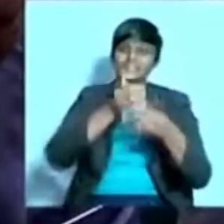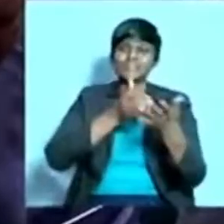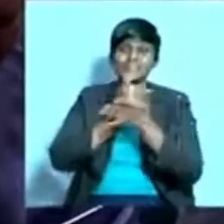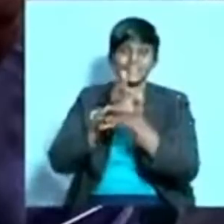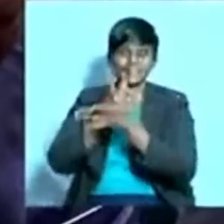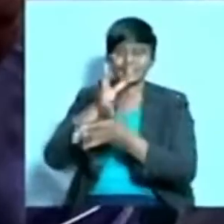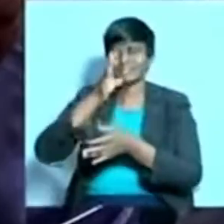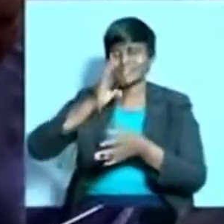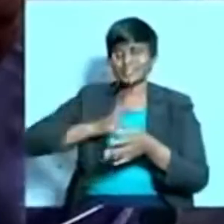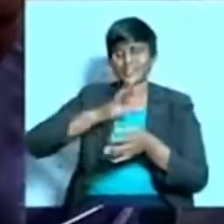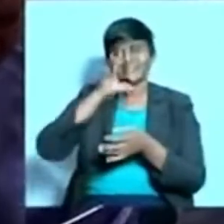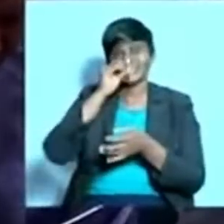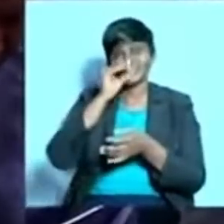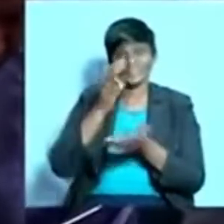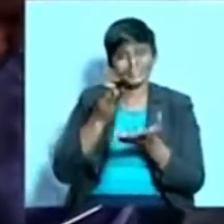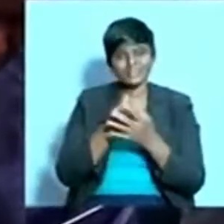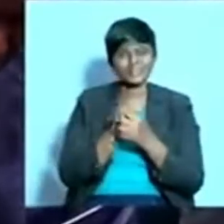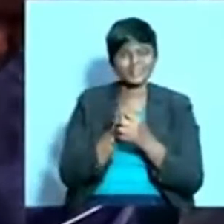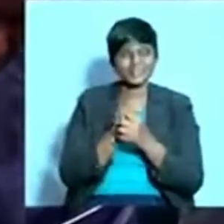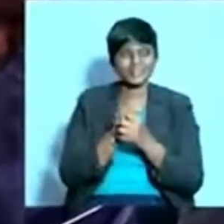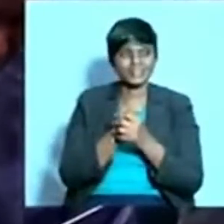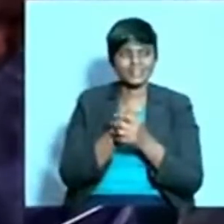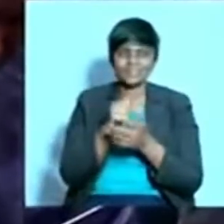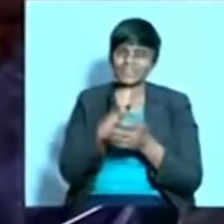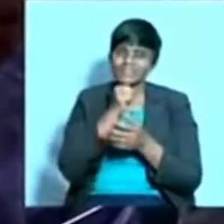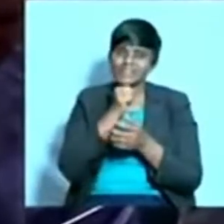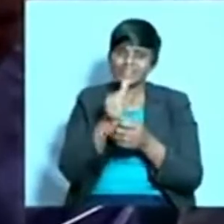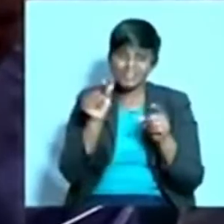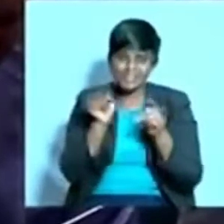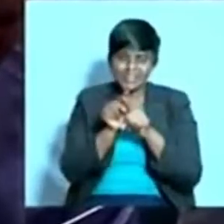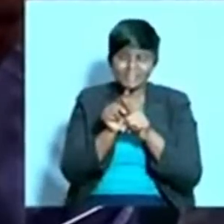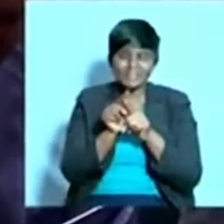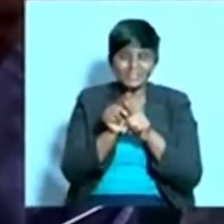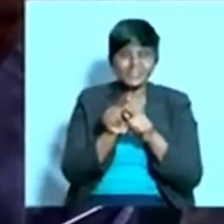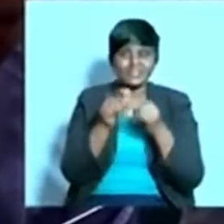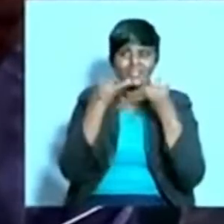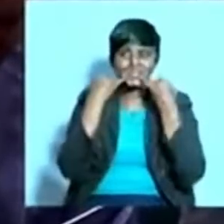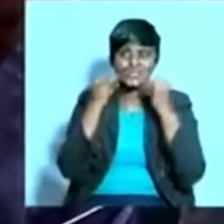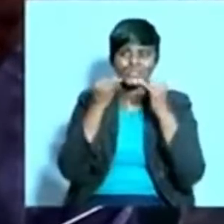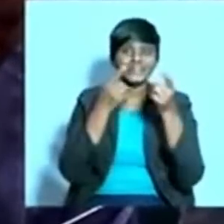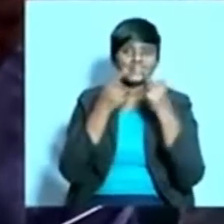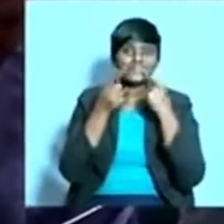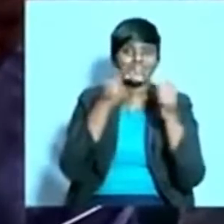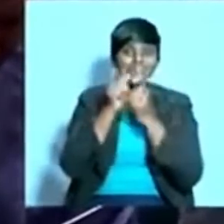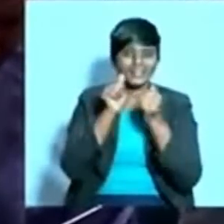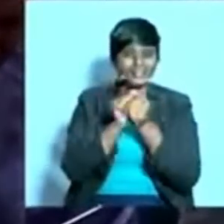order, Madam Speaker, not to have mentioned